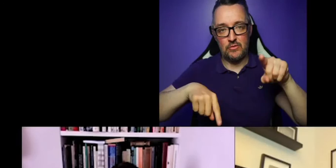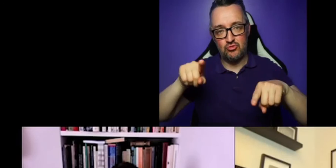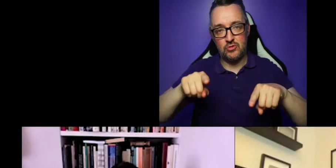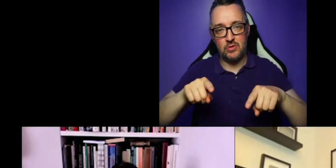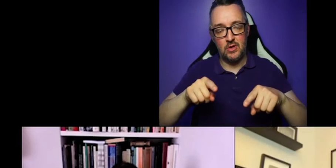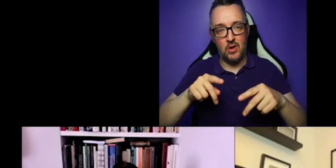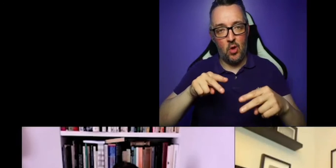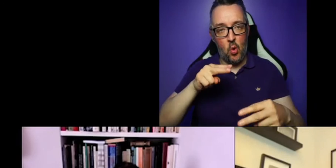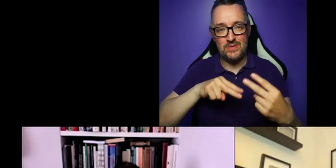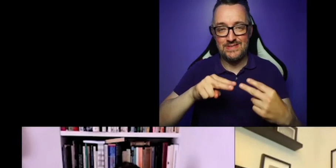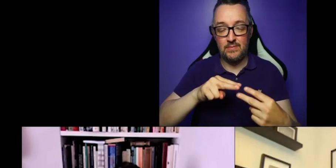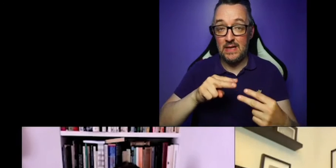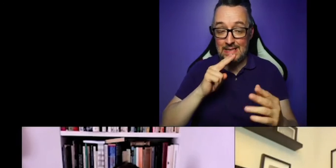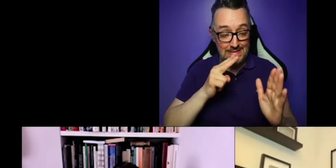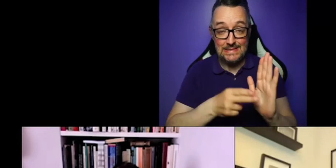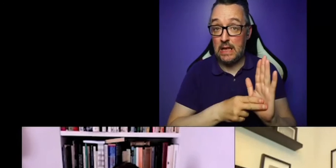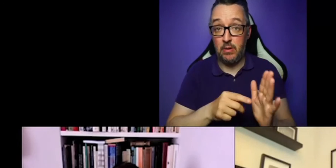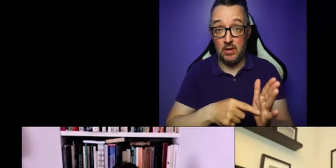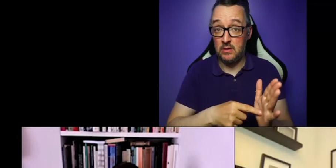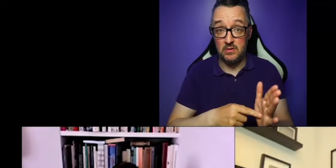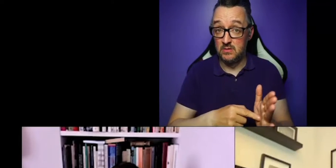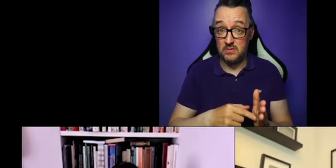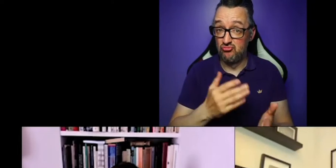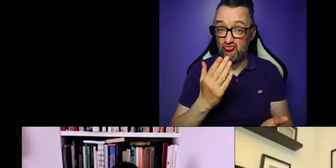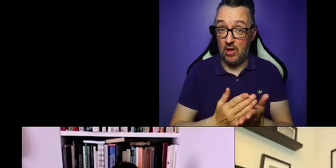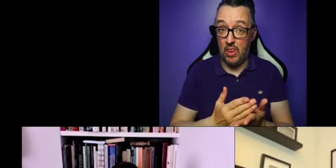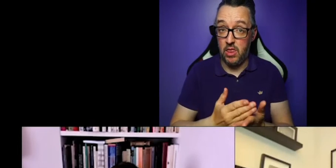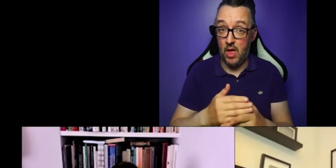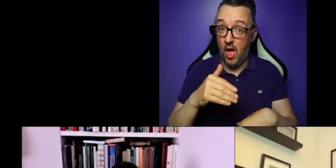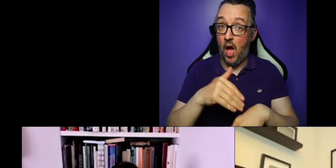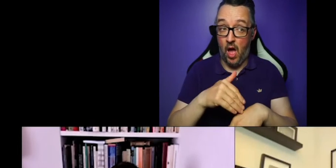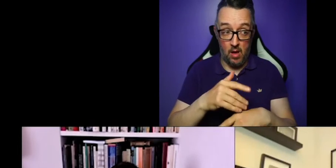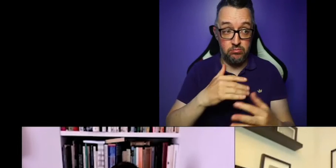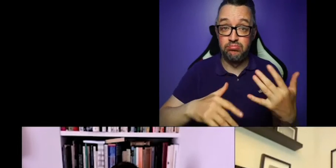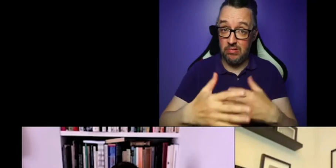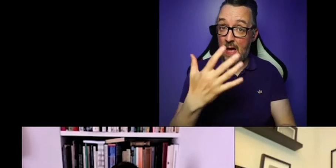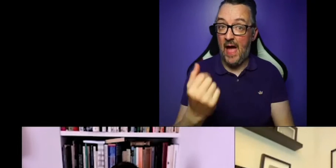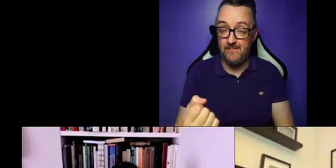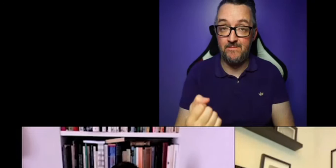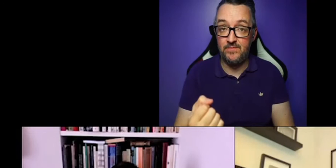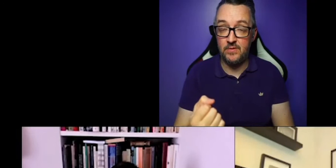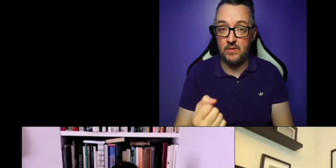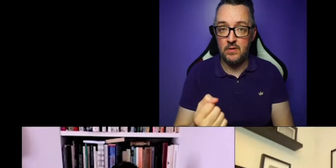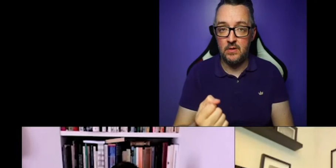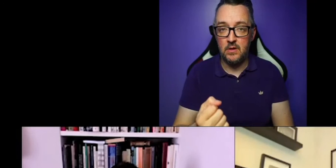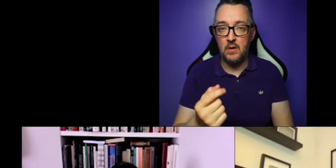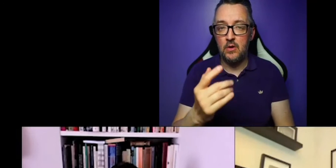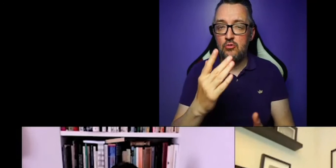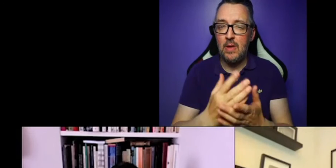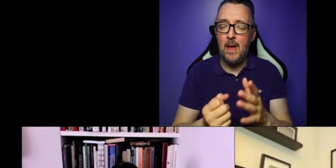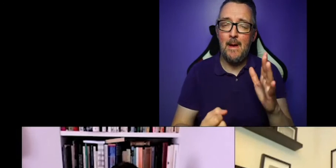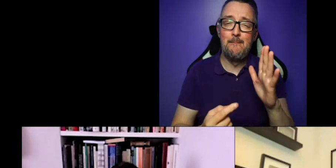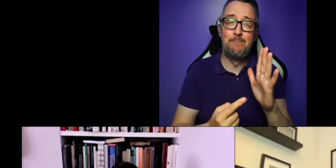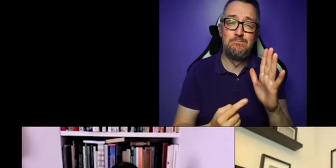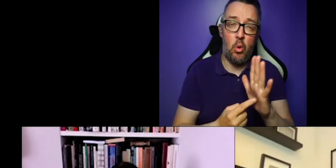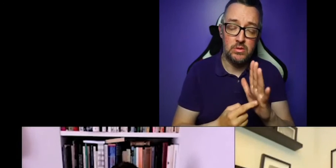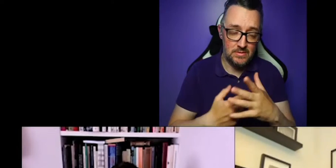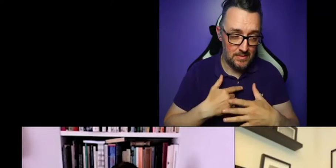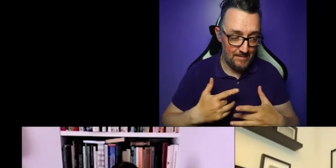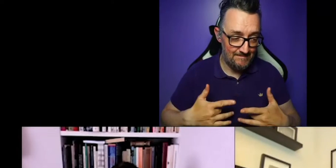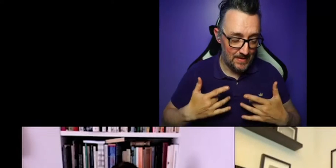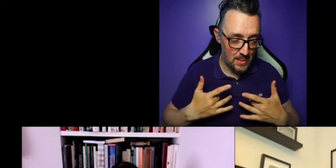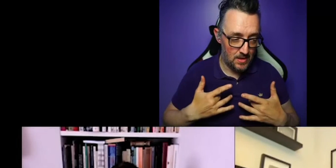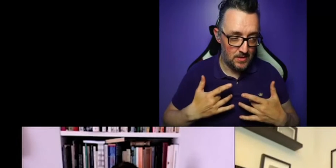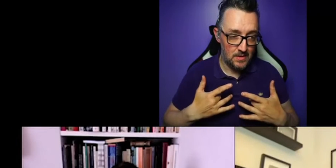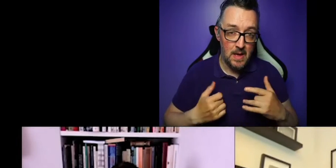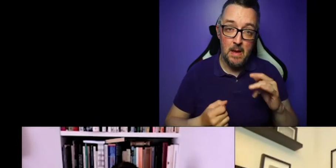person. It's that stigma's real, the harms are real. Mm-hmm. But actually, the most important thing for me has been